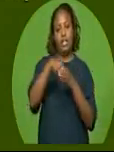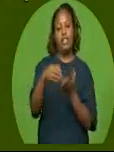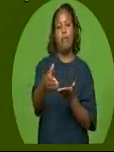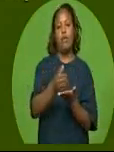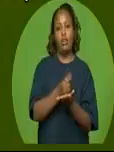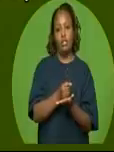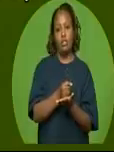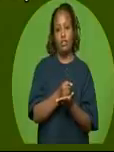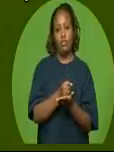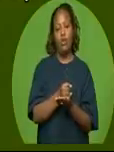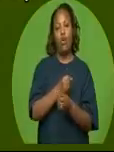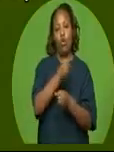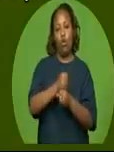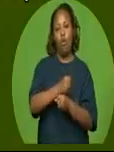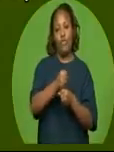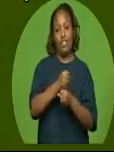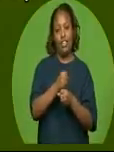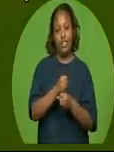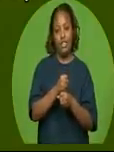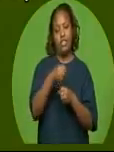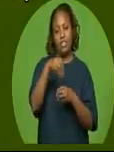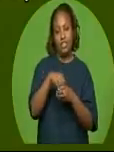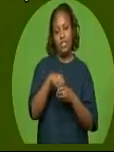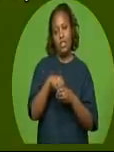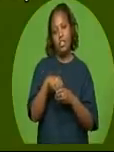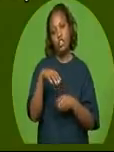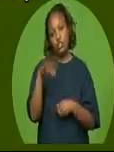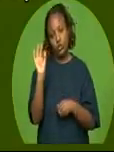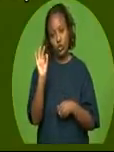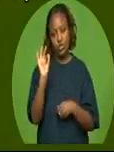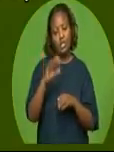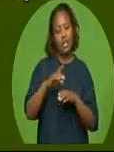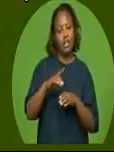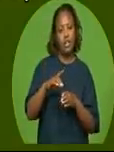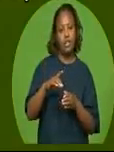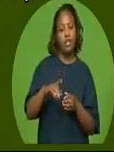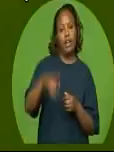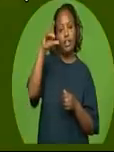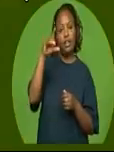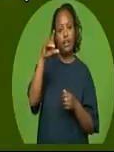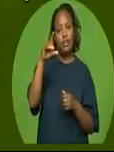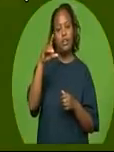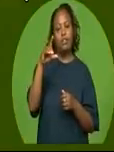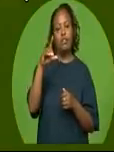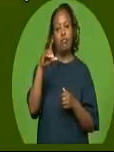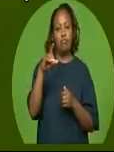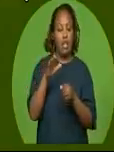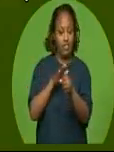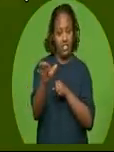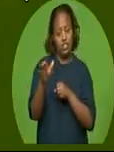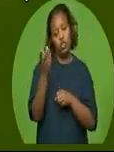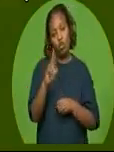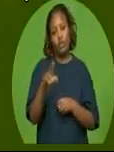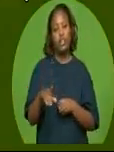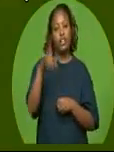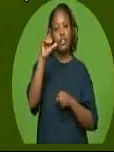specialize in the production of coffee in which it enjoys greater relative efficiency